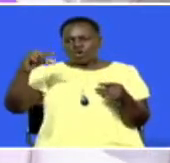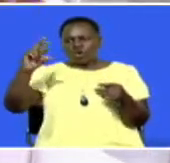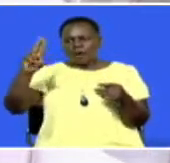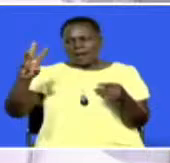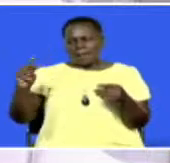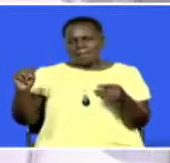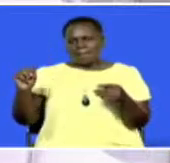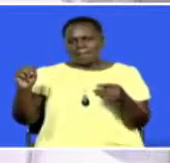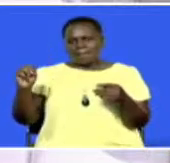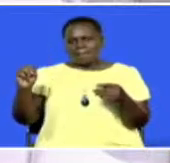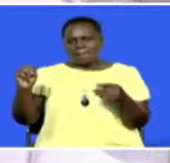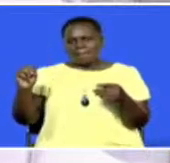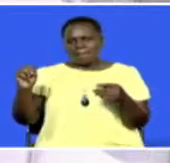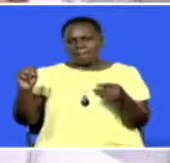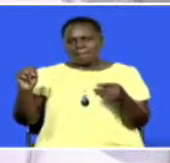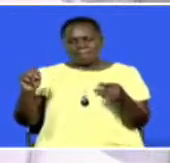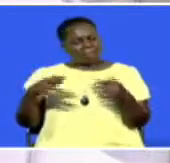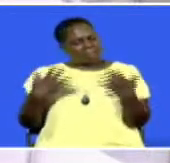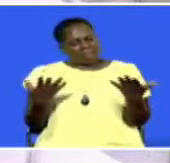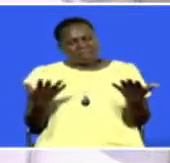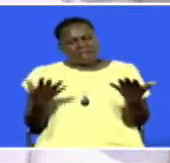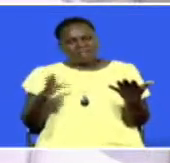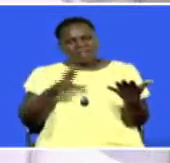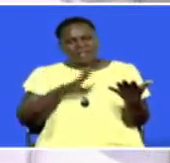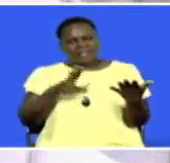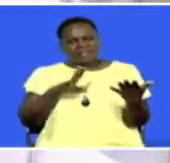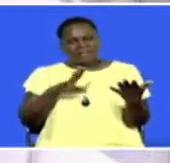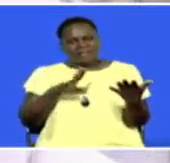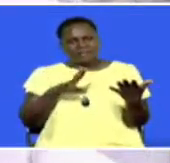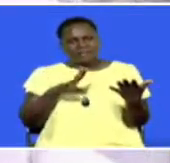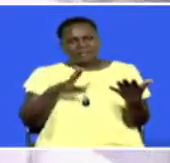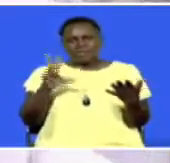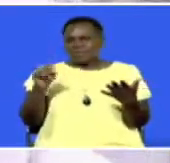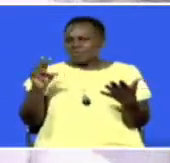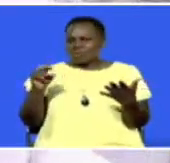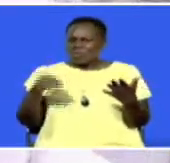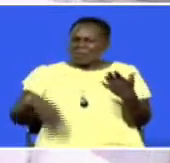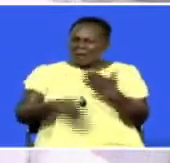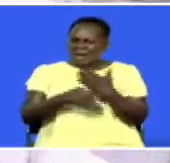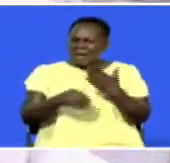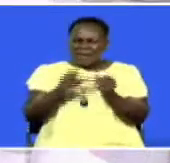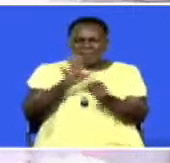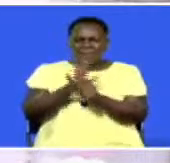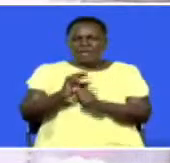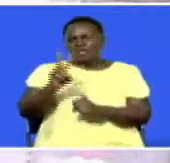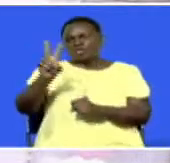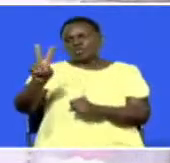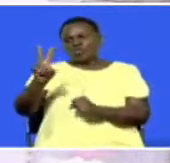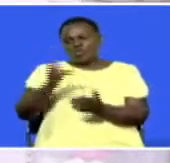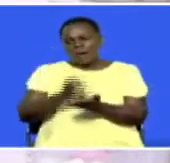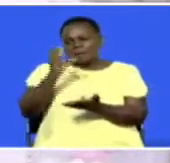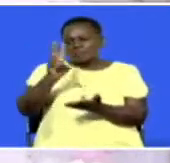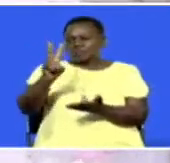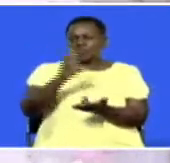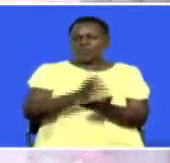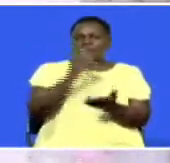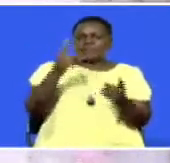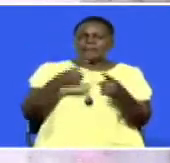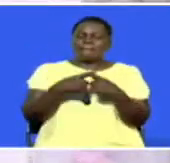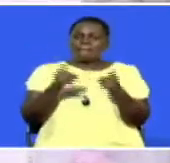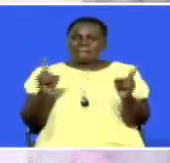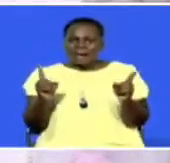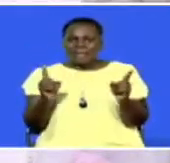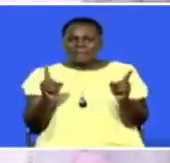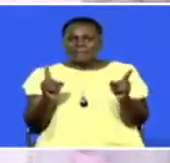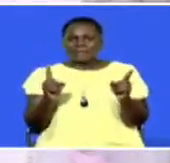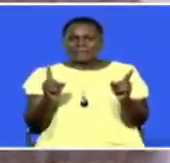and just like that. In the same ratio? No. You can even do 2 cups, 2 cups. But